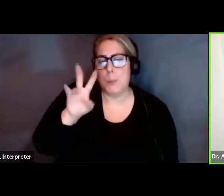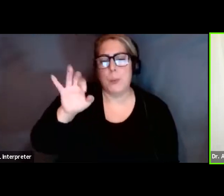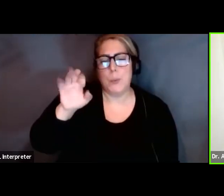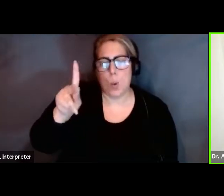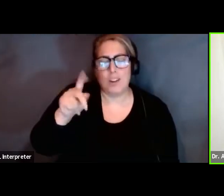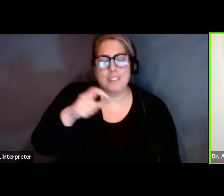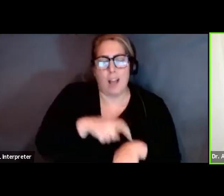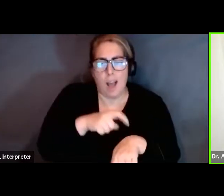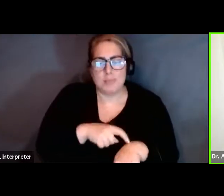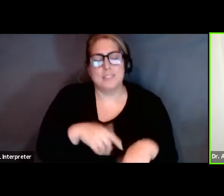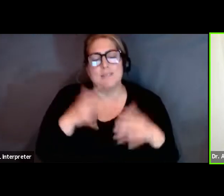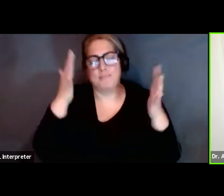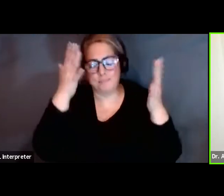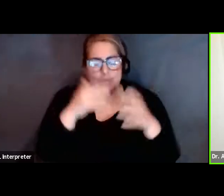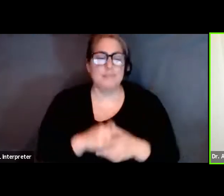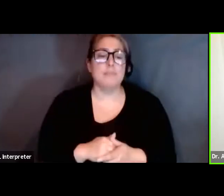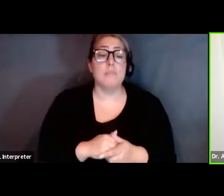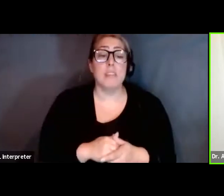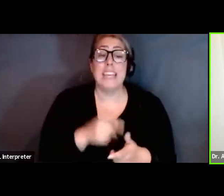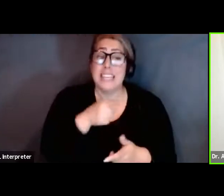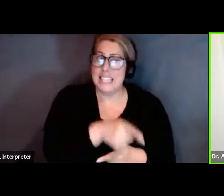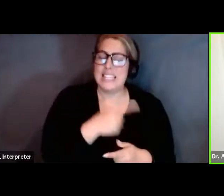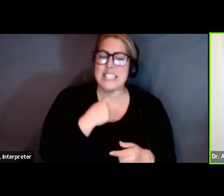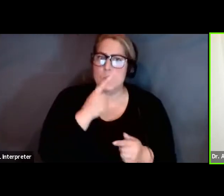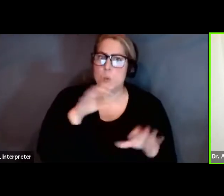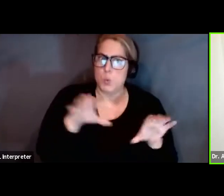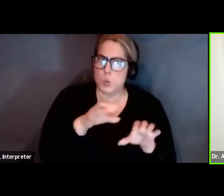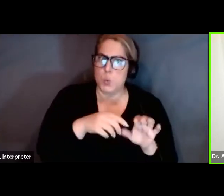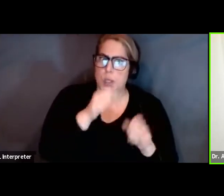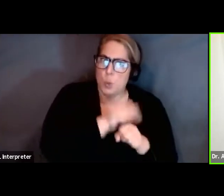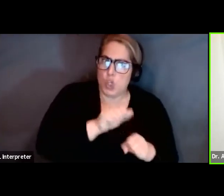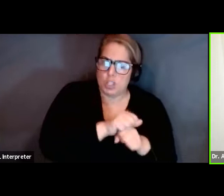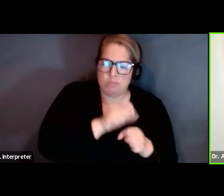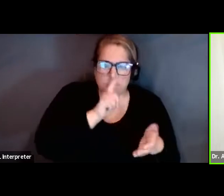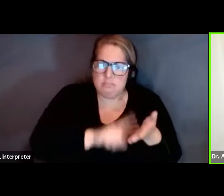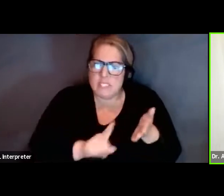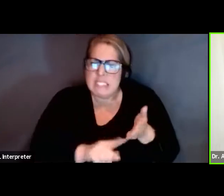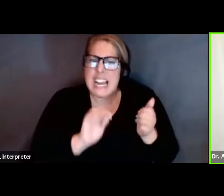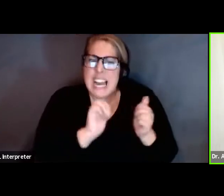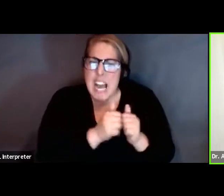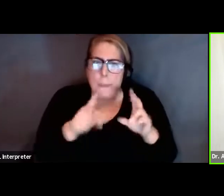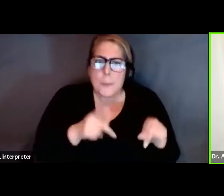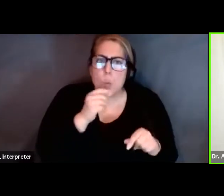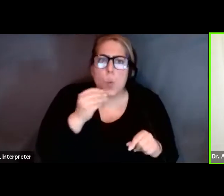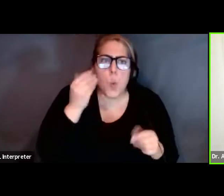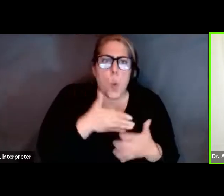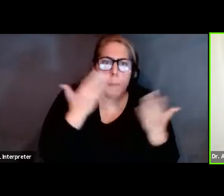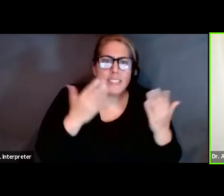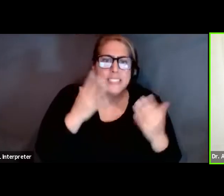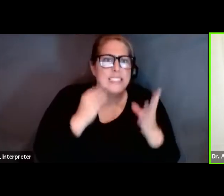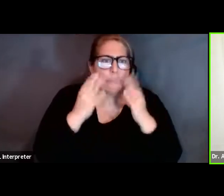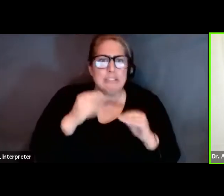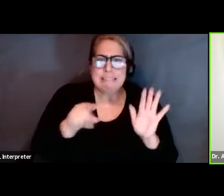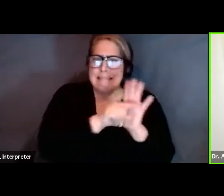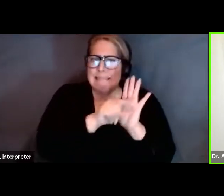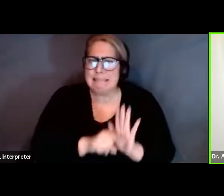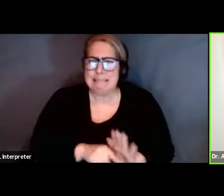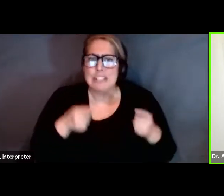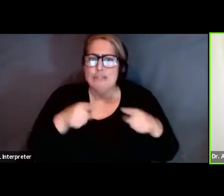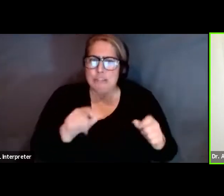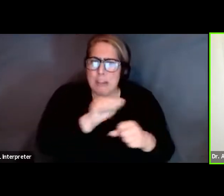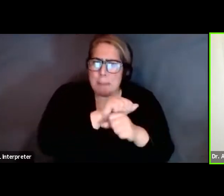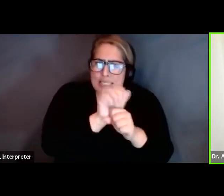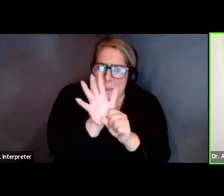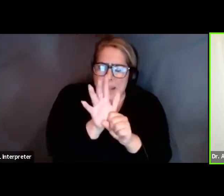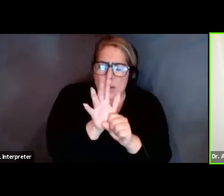that people experiencing homelessness face, especially during COVID, has opened countless eyes to the broken systems that the most